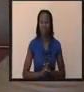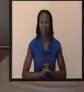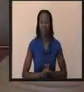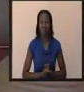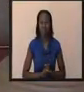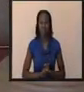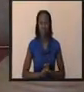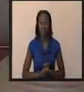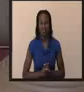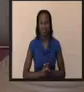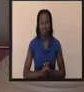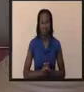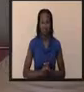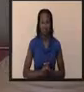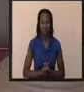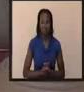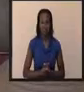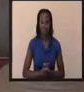Yeah.